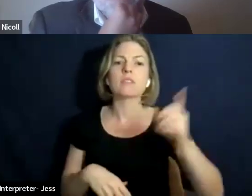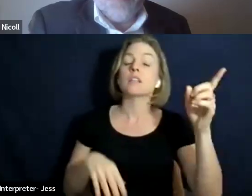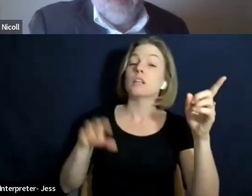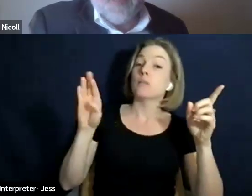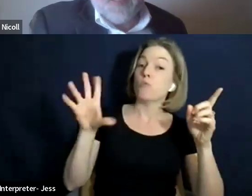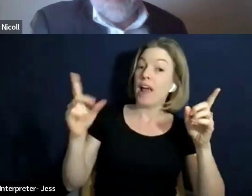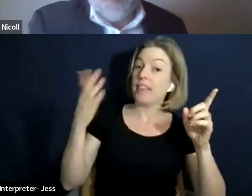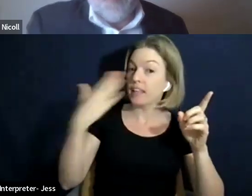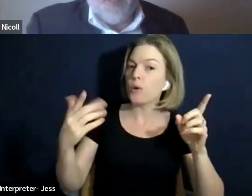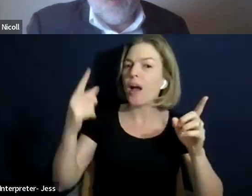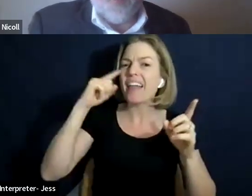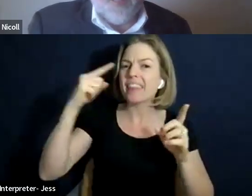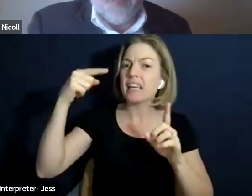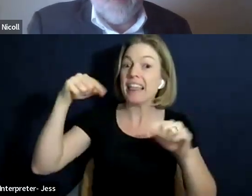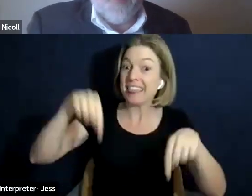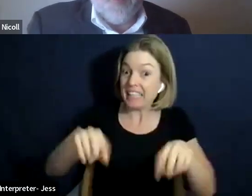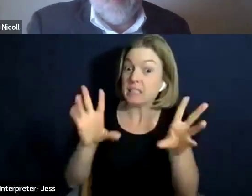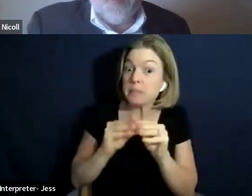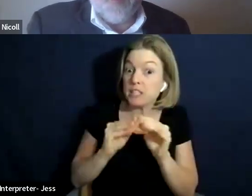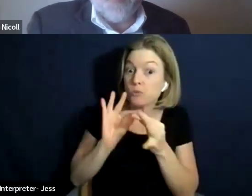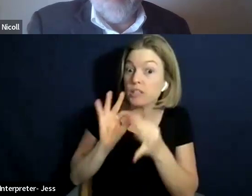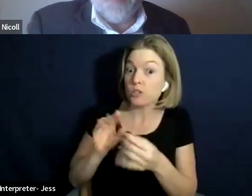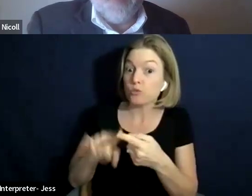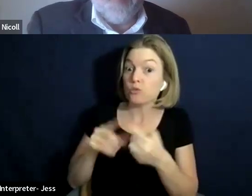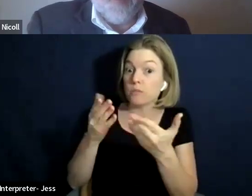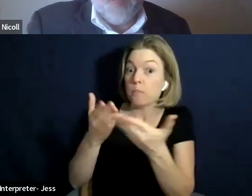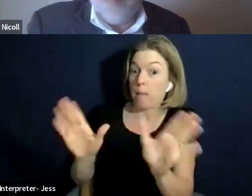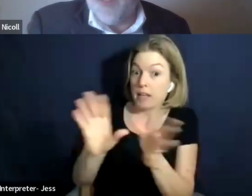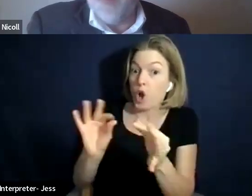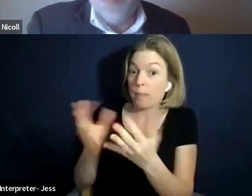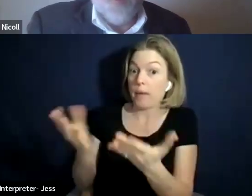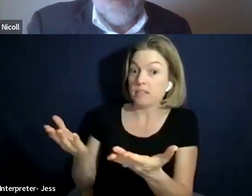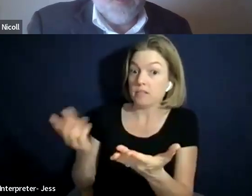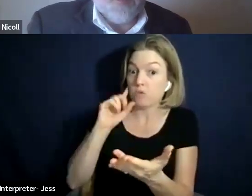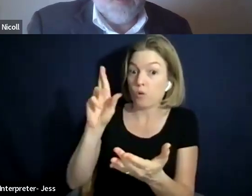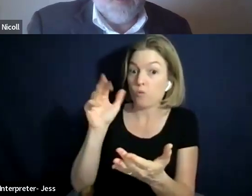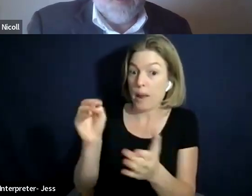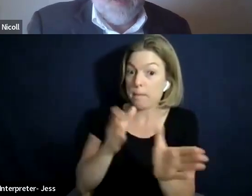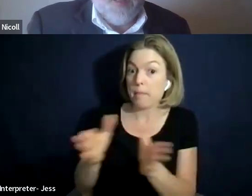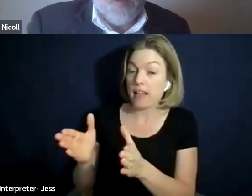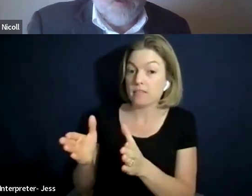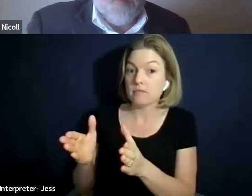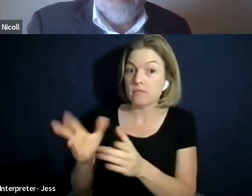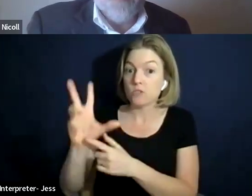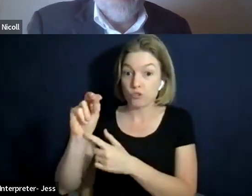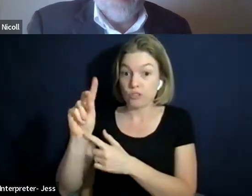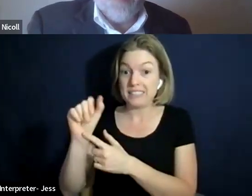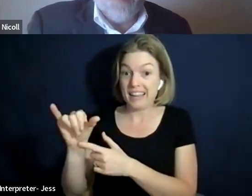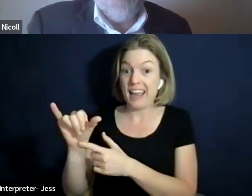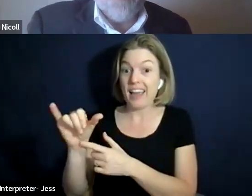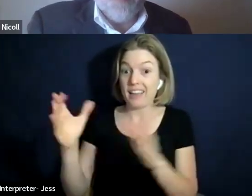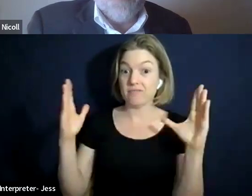I think the basis of this meeting was related to the public comment period for the RAM plan, which there's a 30-day window,